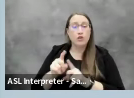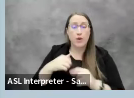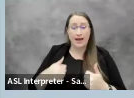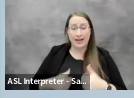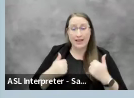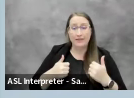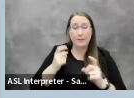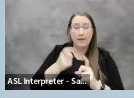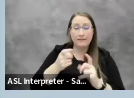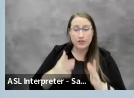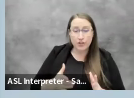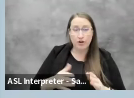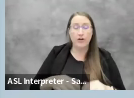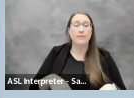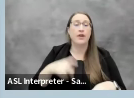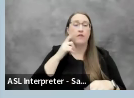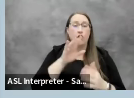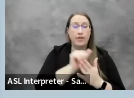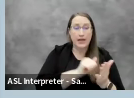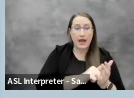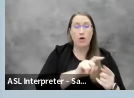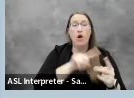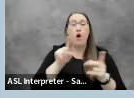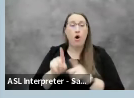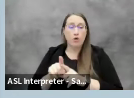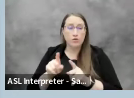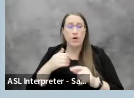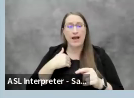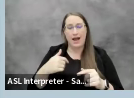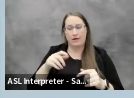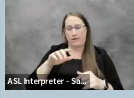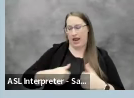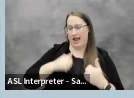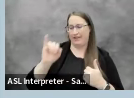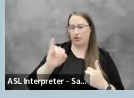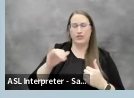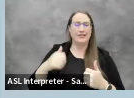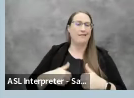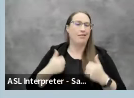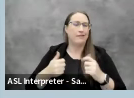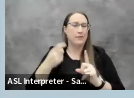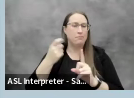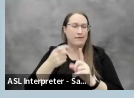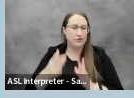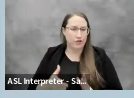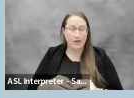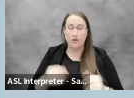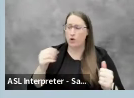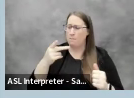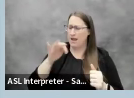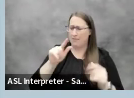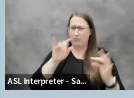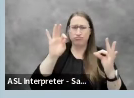living beneficiary on her life insurance policy. She even had a living beneficiary on her bank account. So Pamela did everything